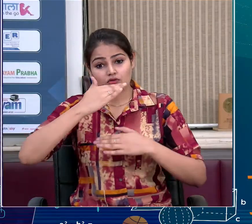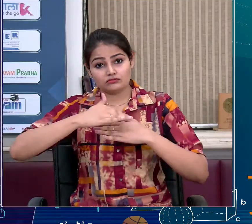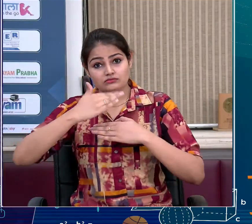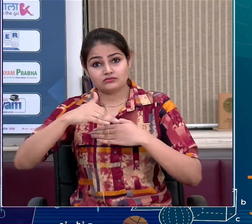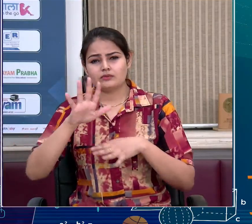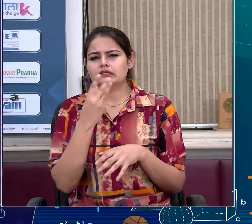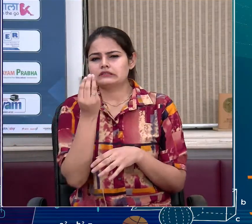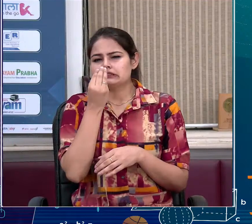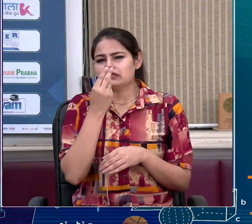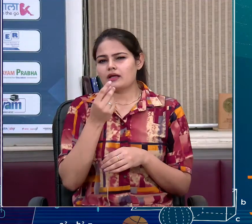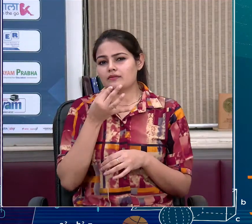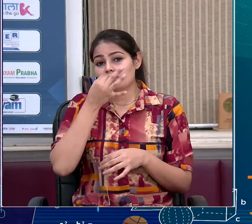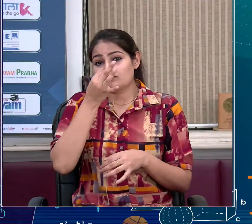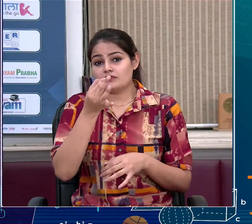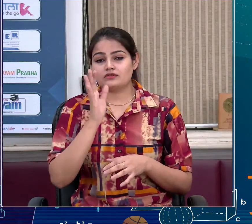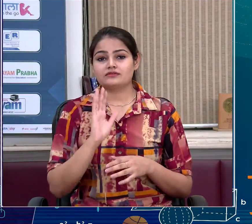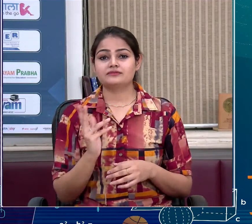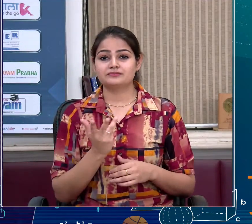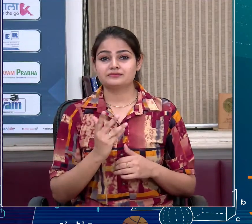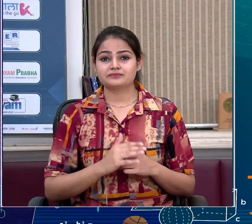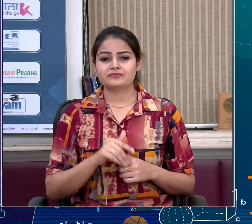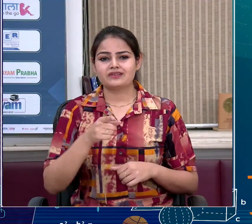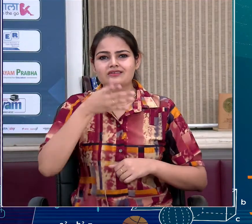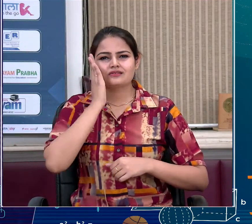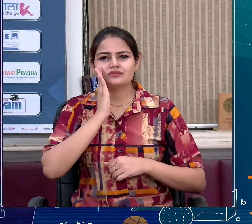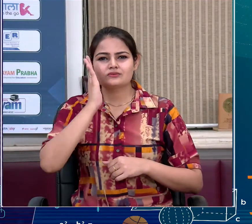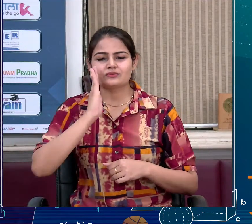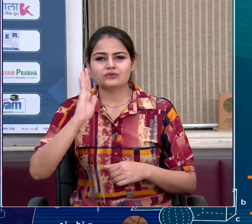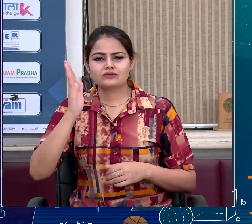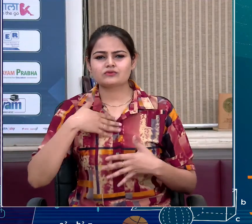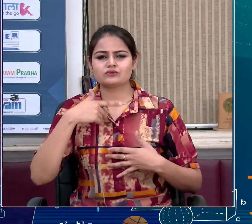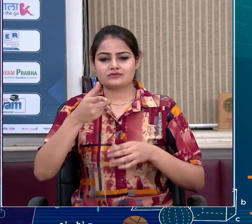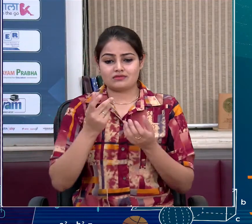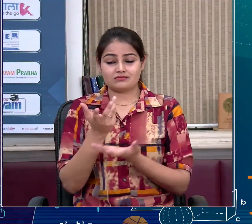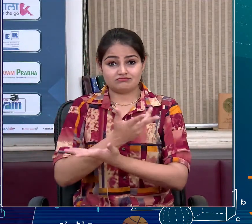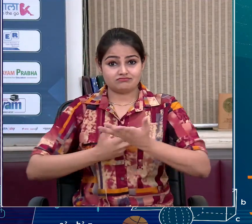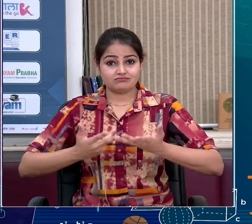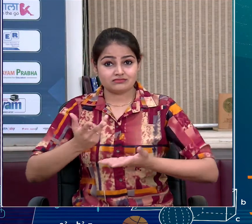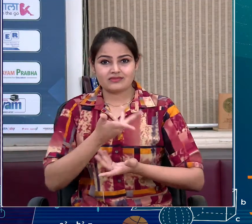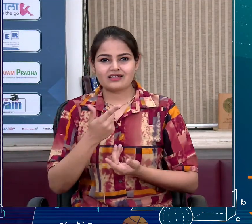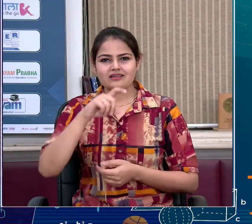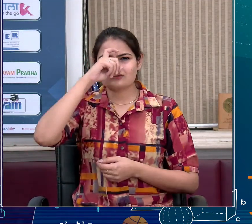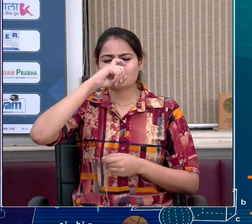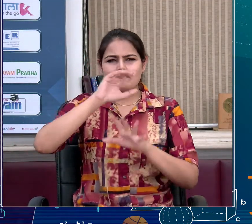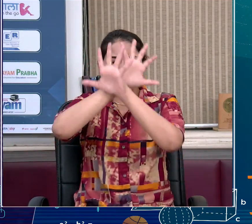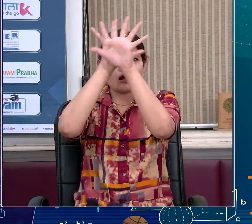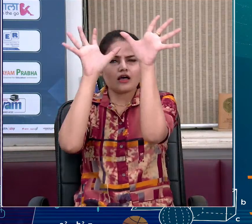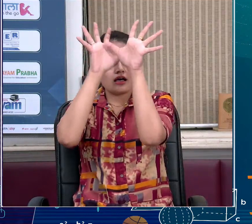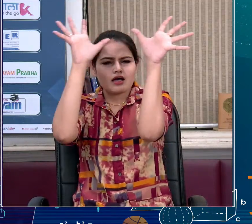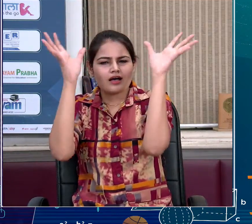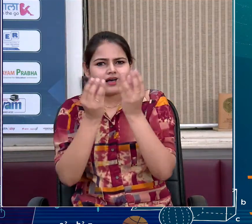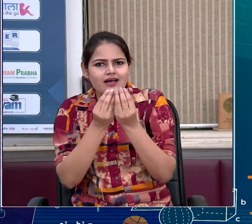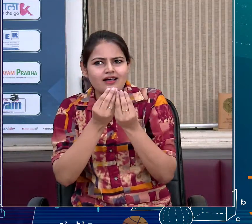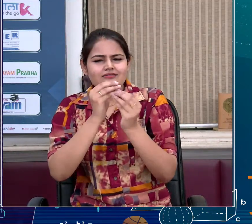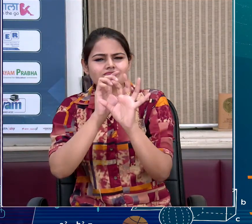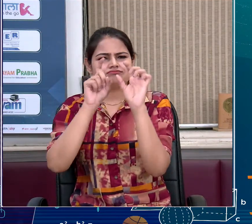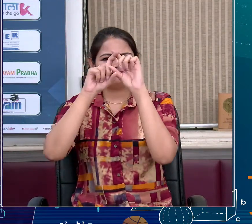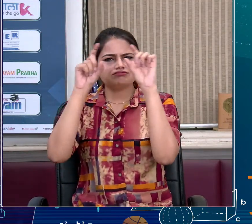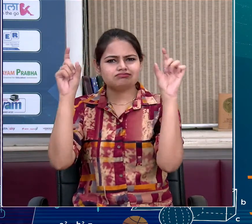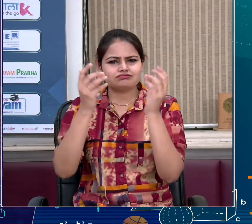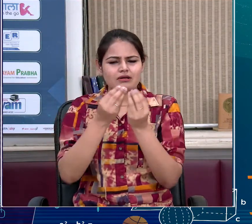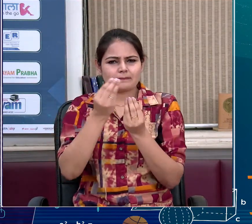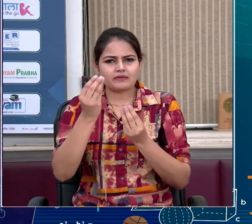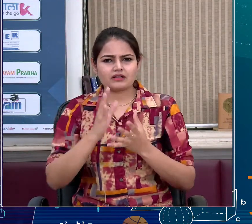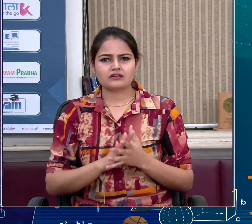here. See, once we have finished the poem, we are discussing the exercises here. So, language